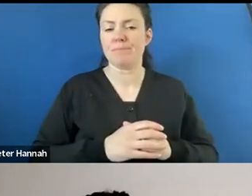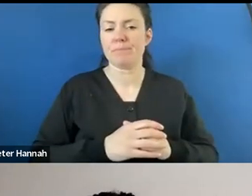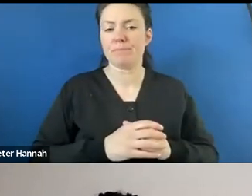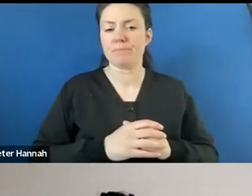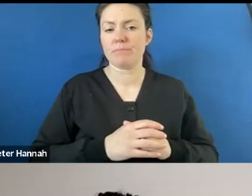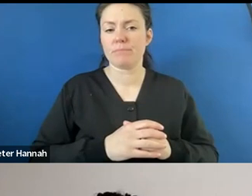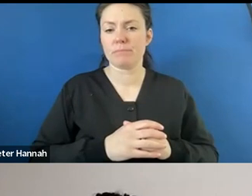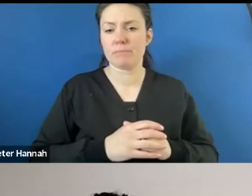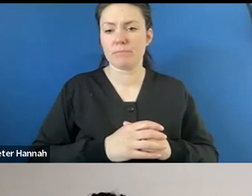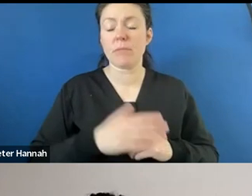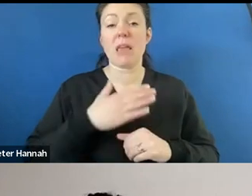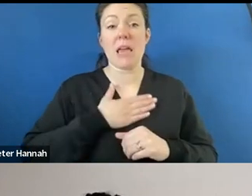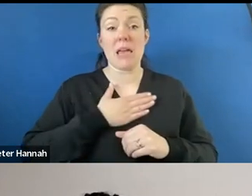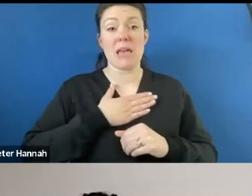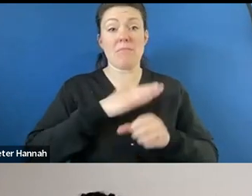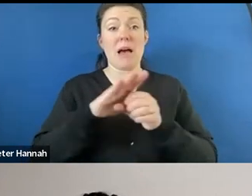Imam Women Shelter,